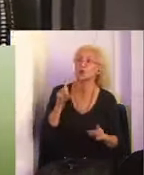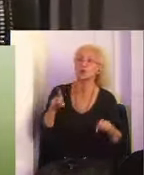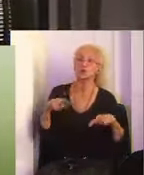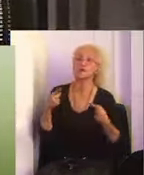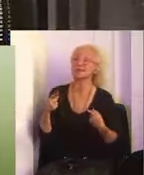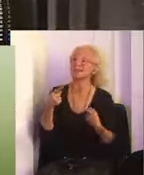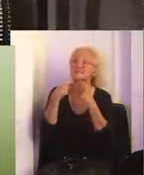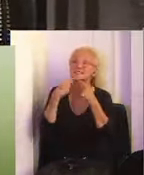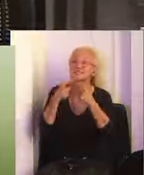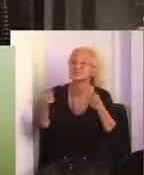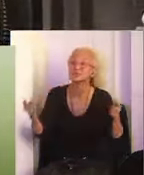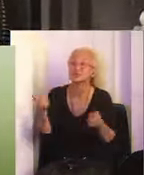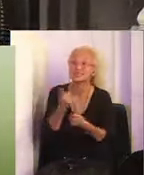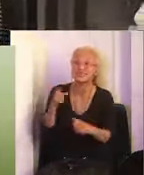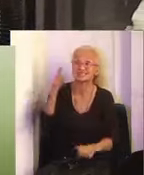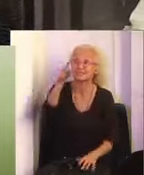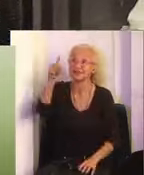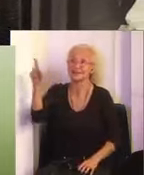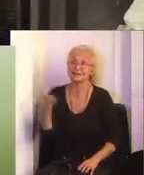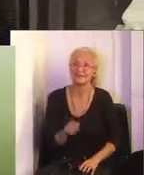lightning bolt where it should go.